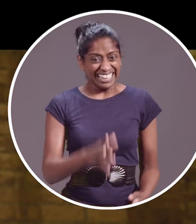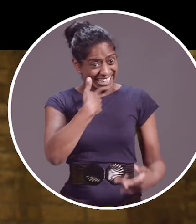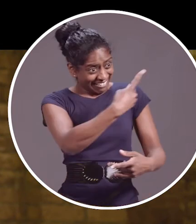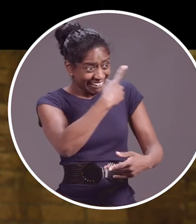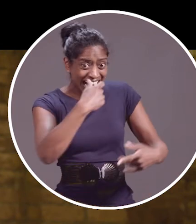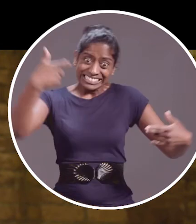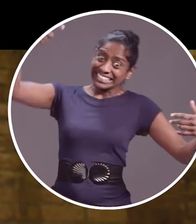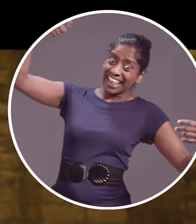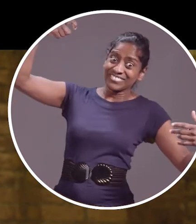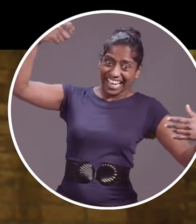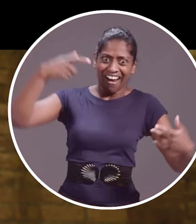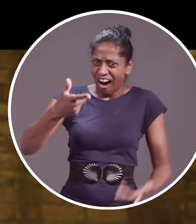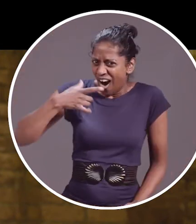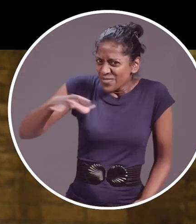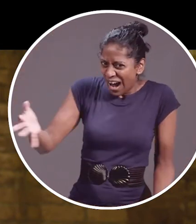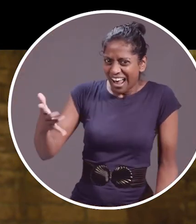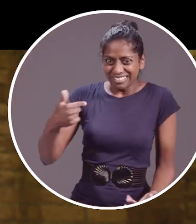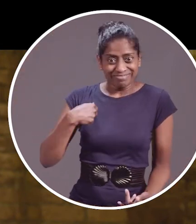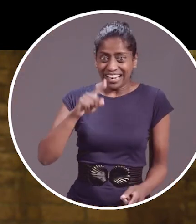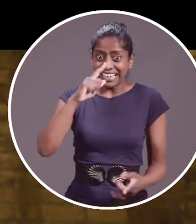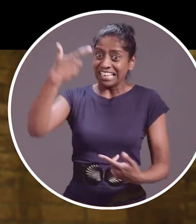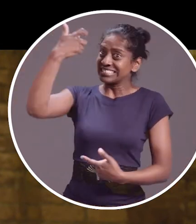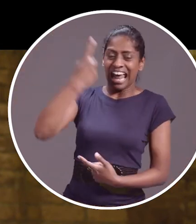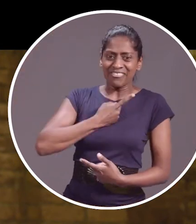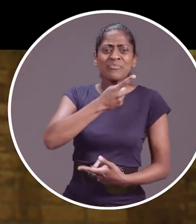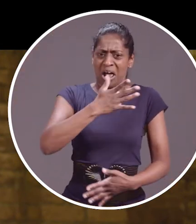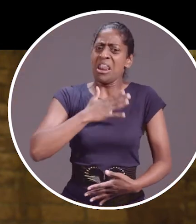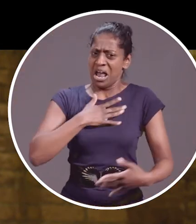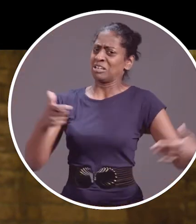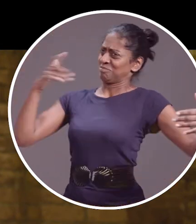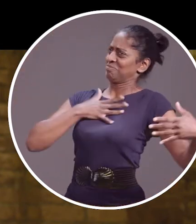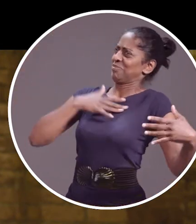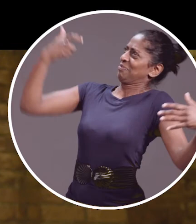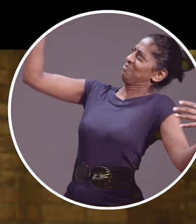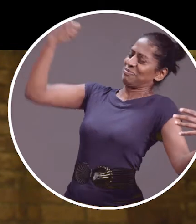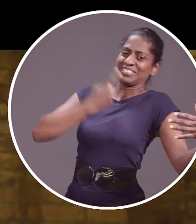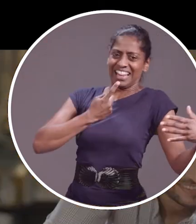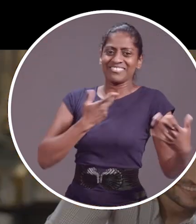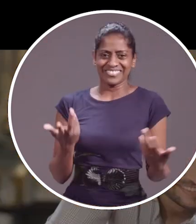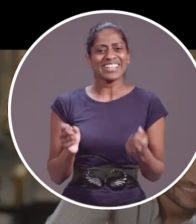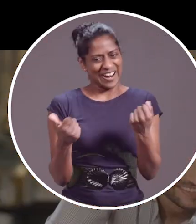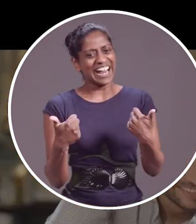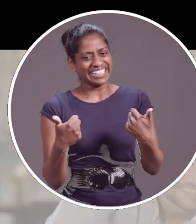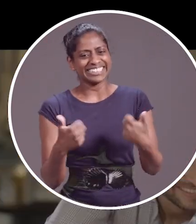selfie together? Why not? Like, even though I can't see, I certainly love to be pose for selfies. Okay.